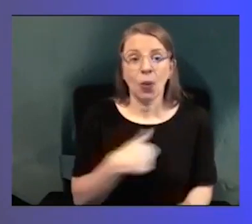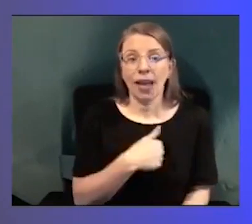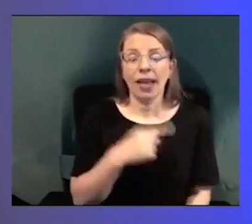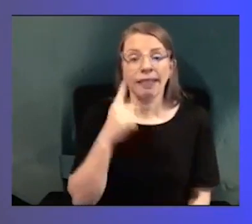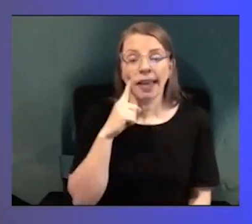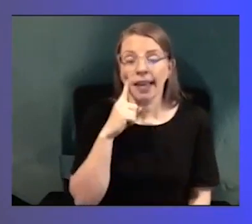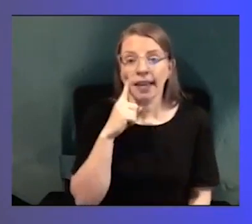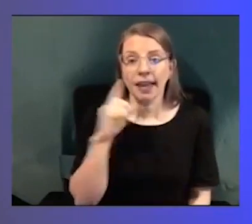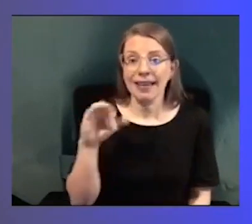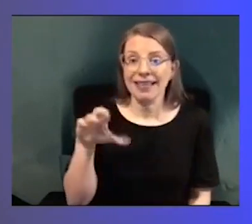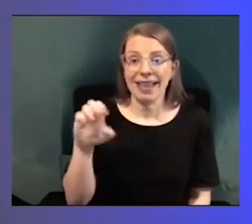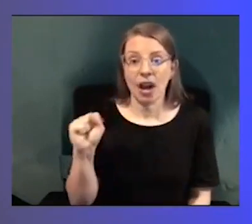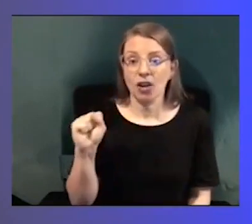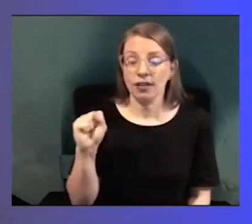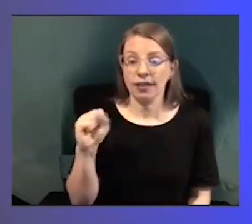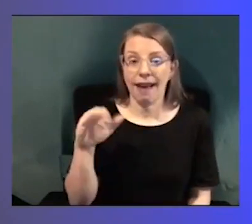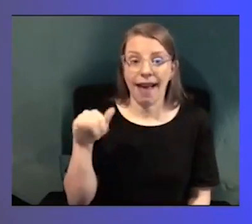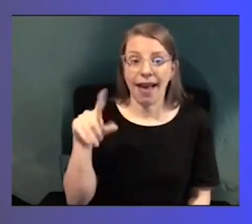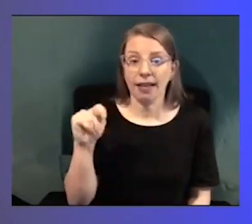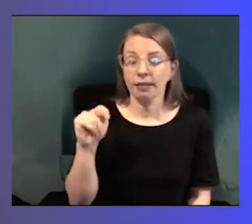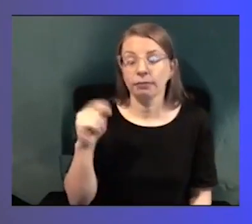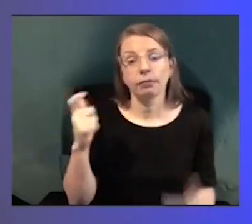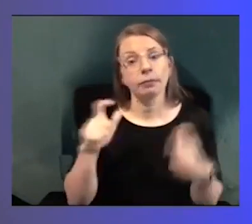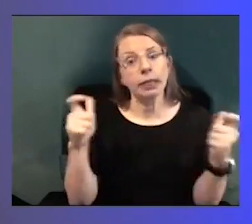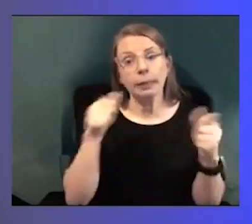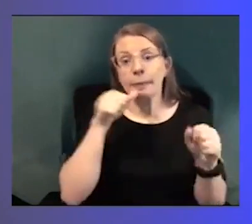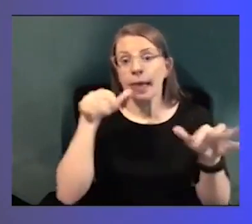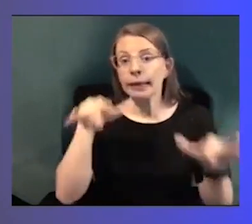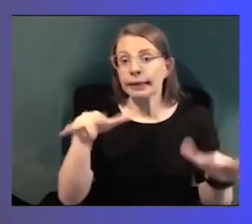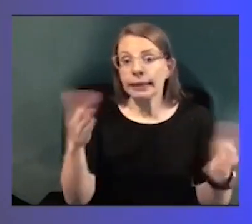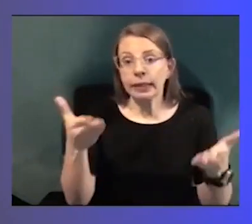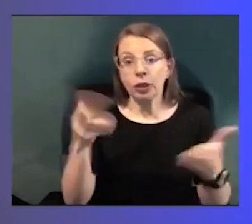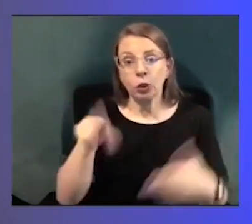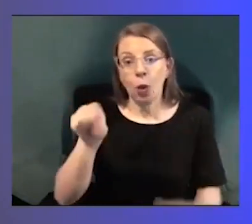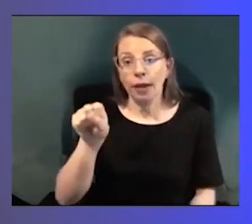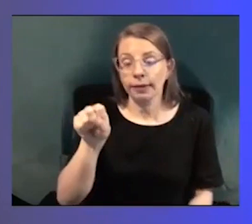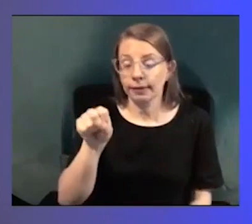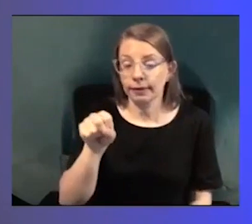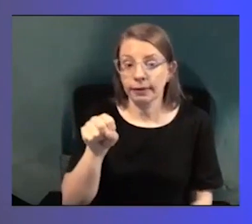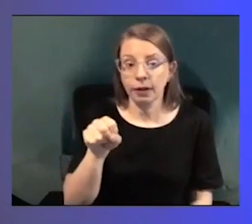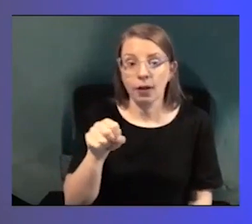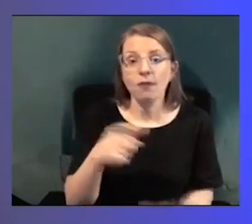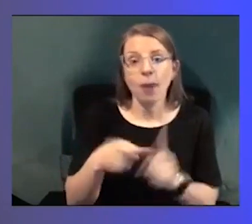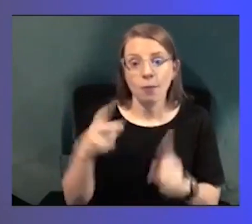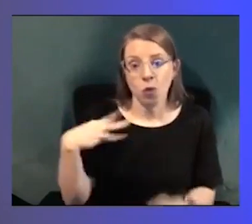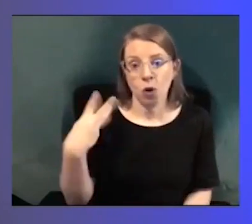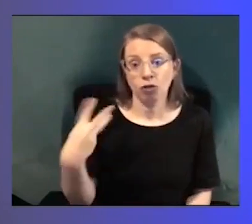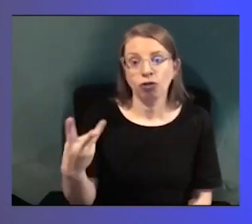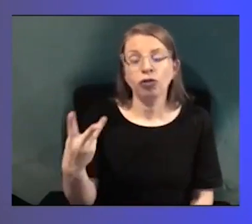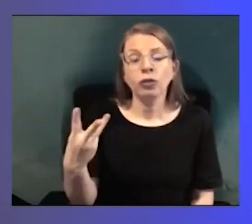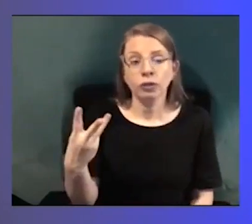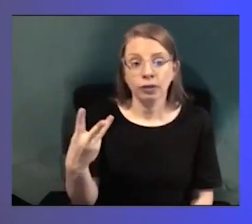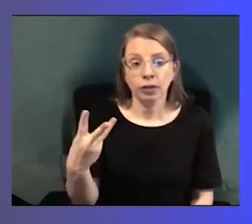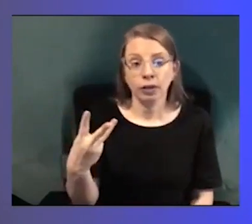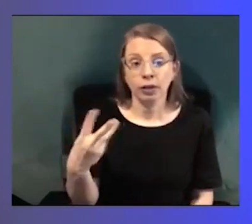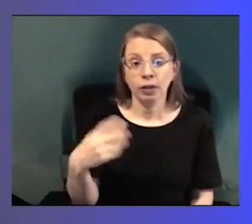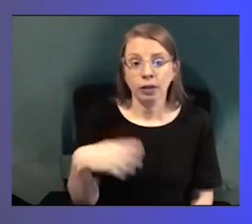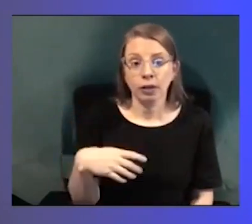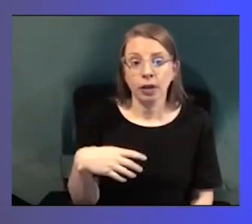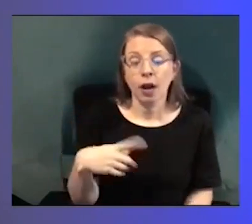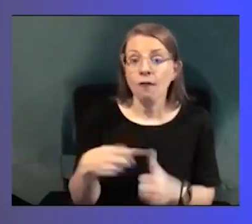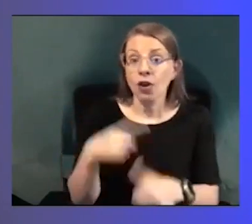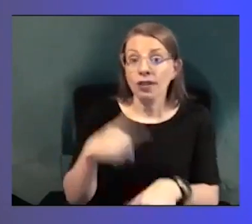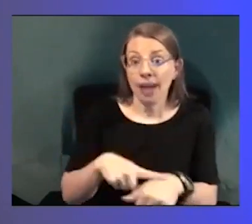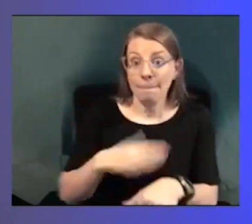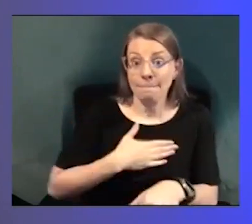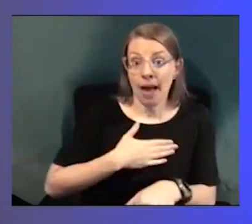huge blessing in the United States that we have had from Washington, right, the approval for the first time in my career